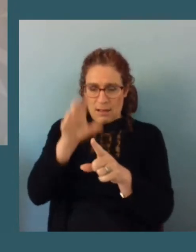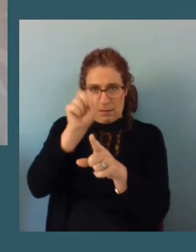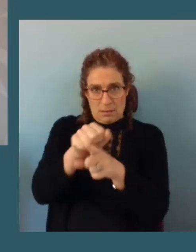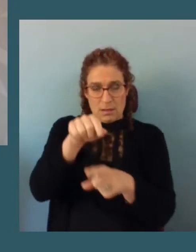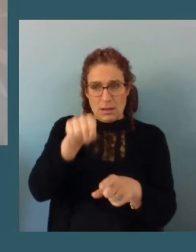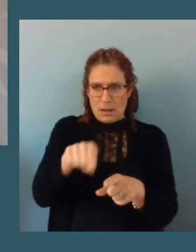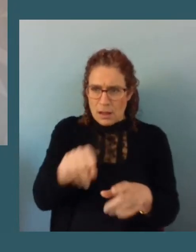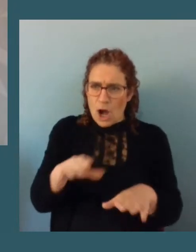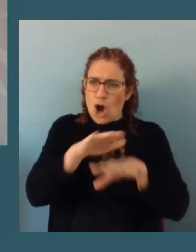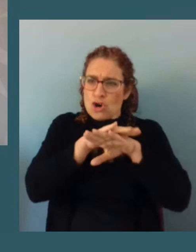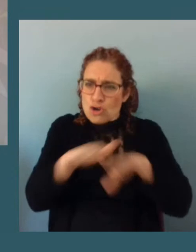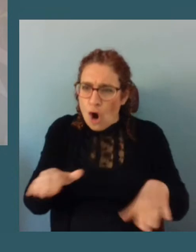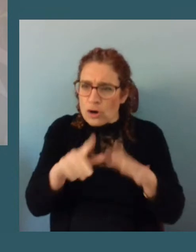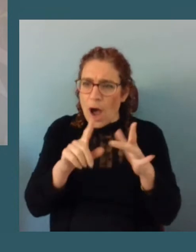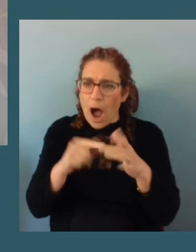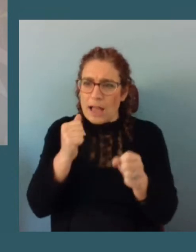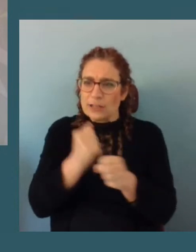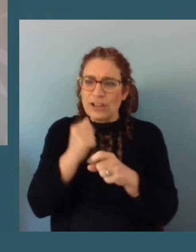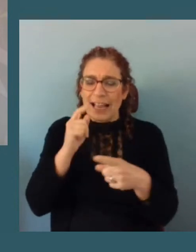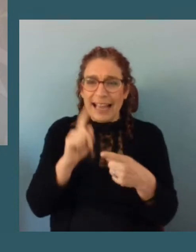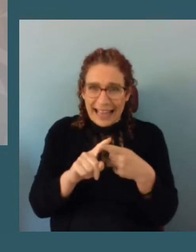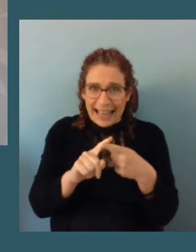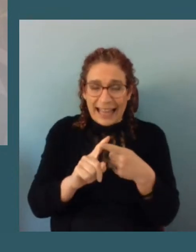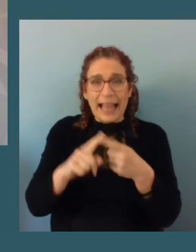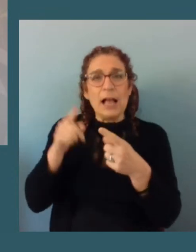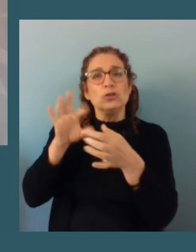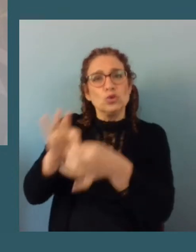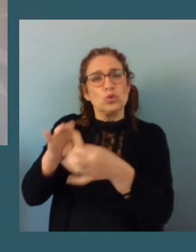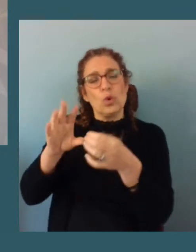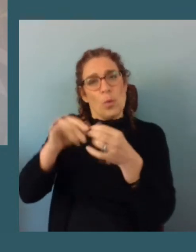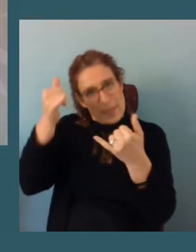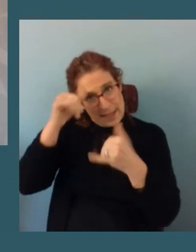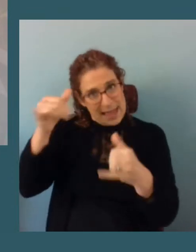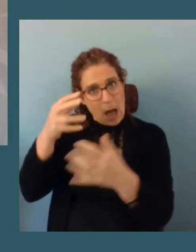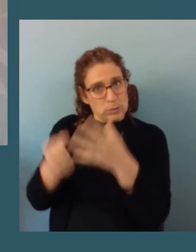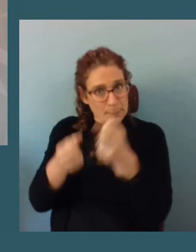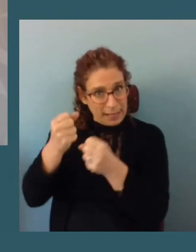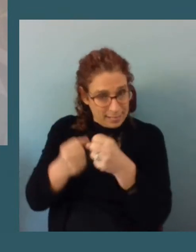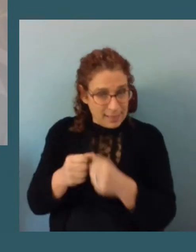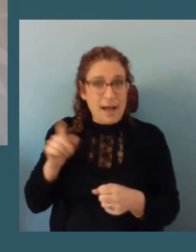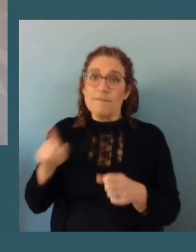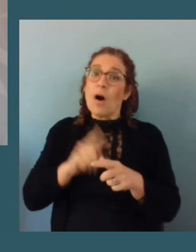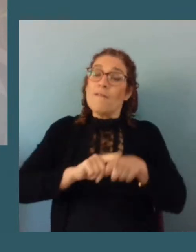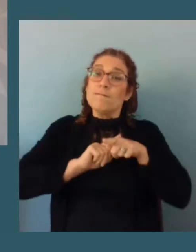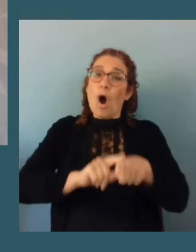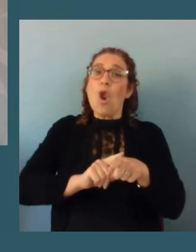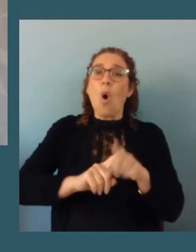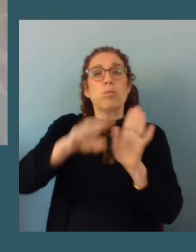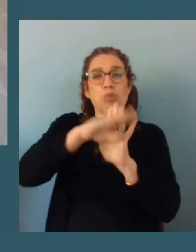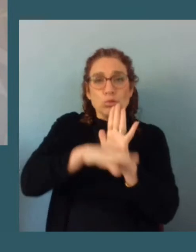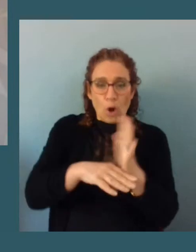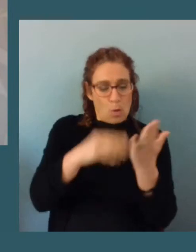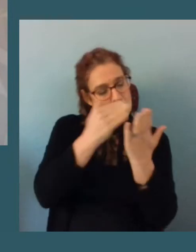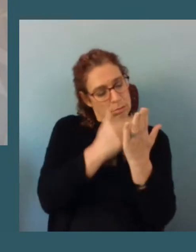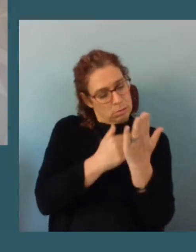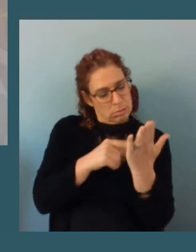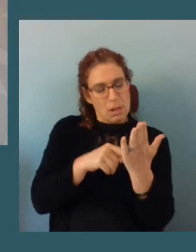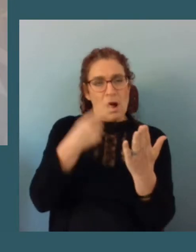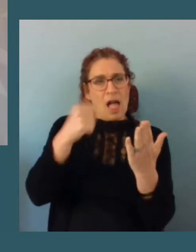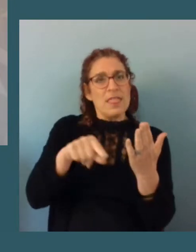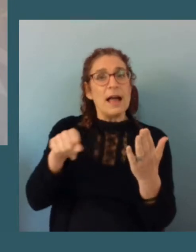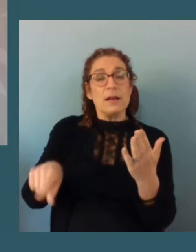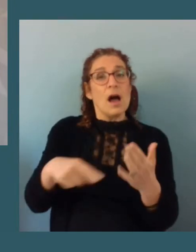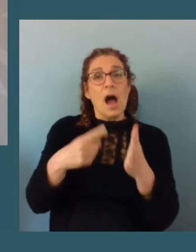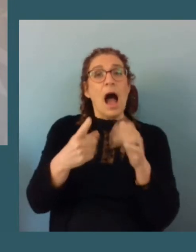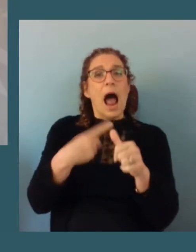milk protein allergy, followed protocol to do that, then for whatever reason gone through the allergy clinic